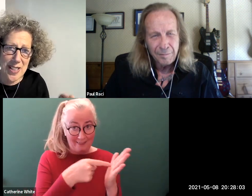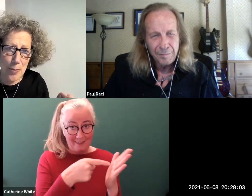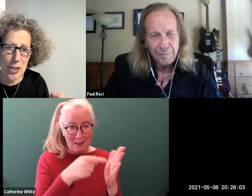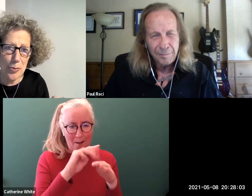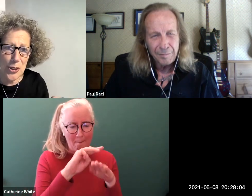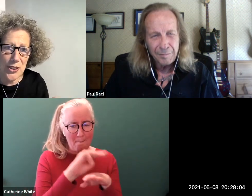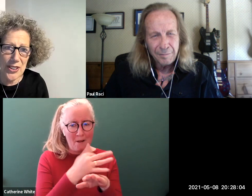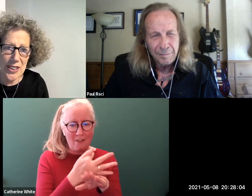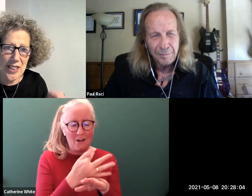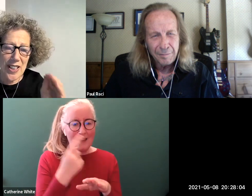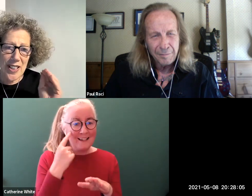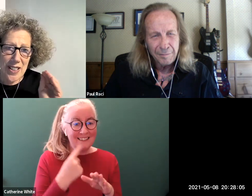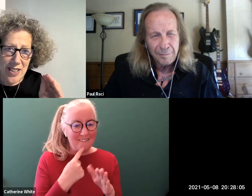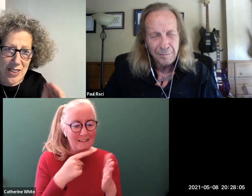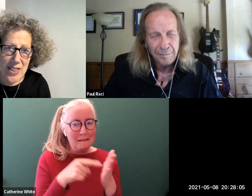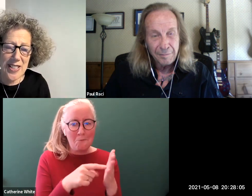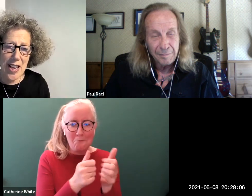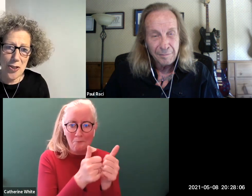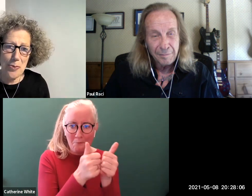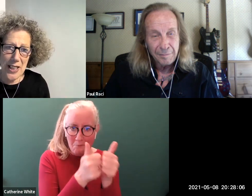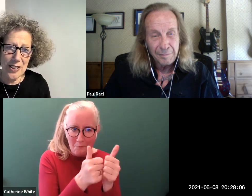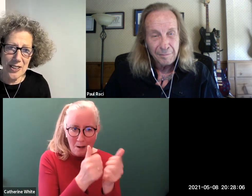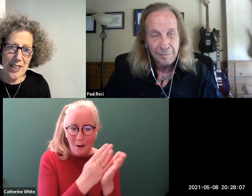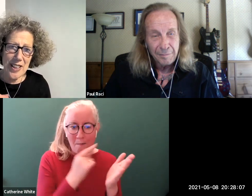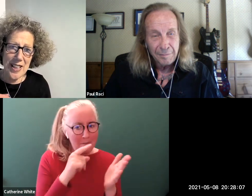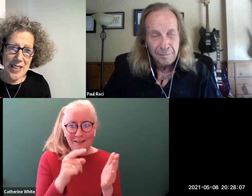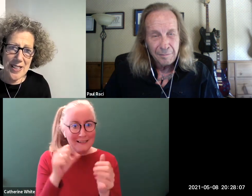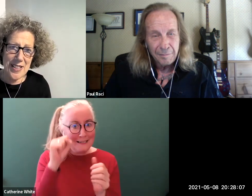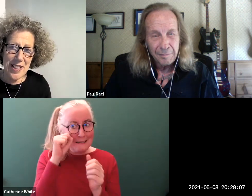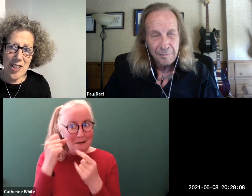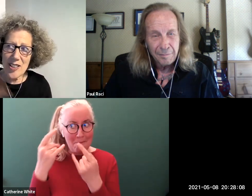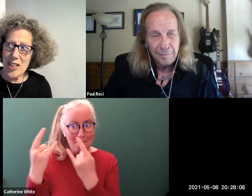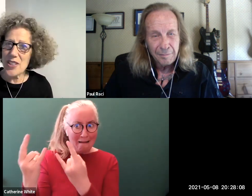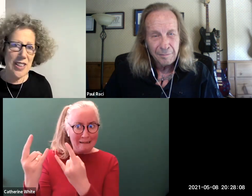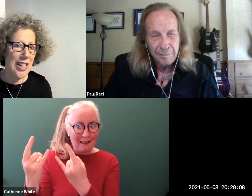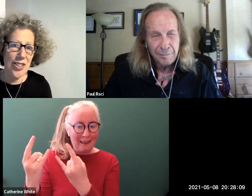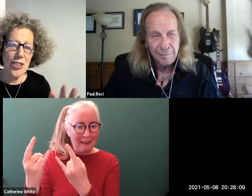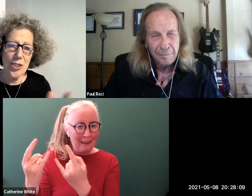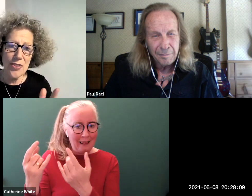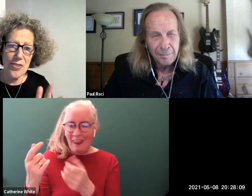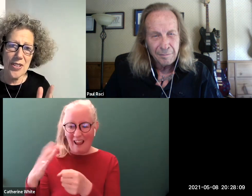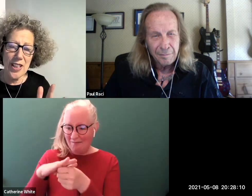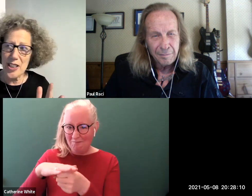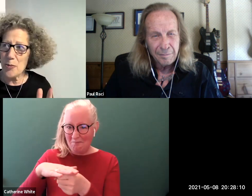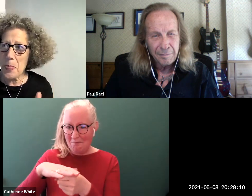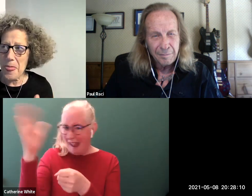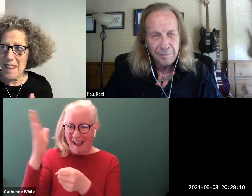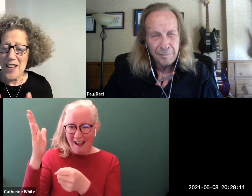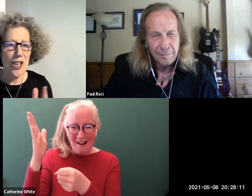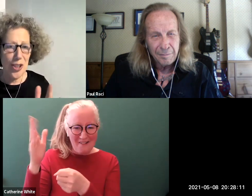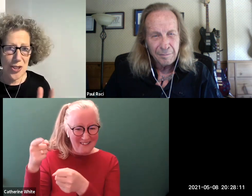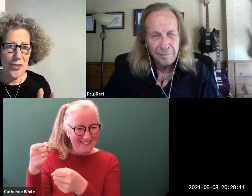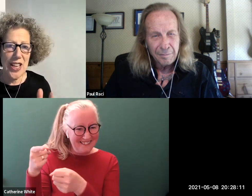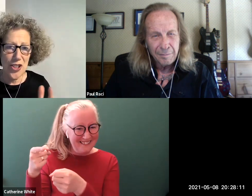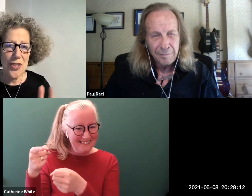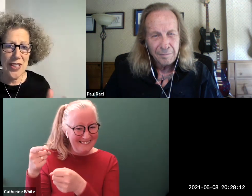is a seminal book, The Sound of Metal is lifting the lid on um,